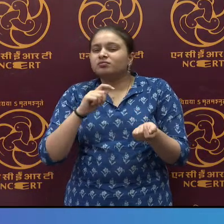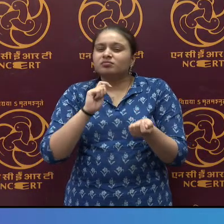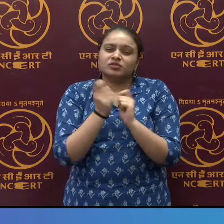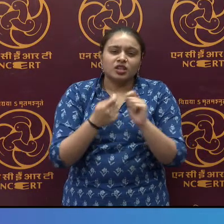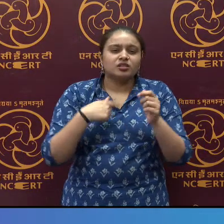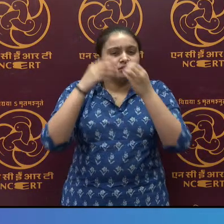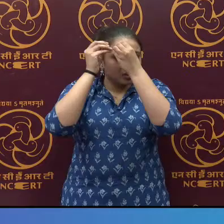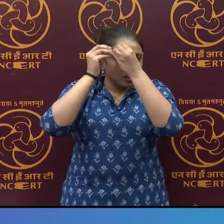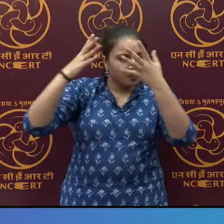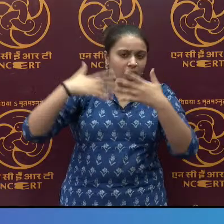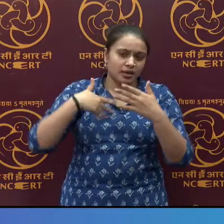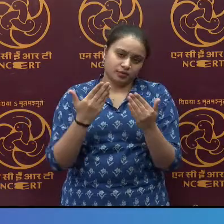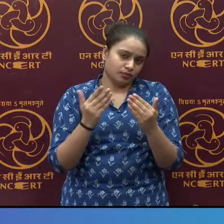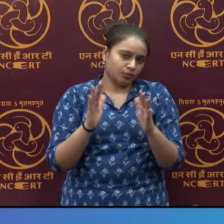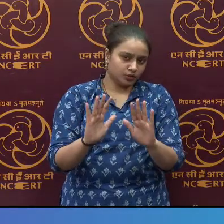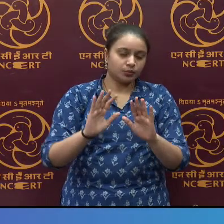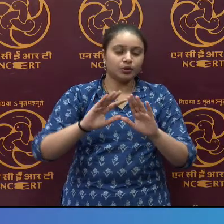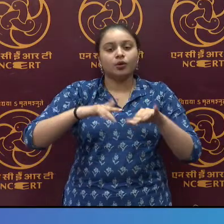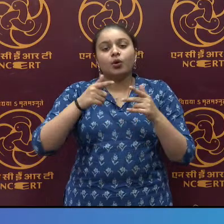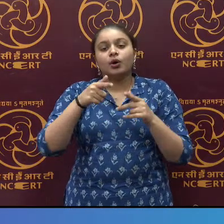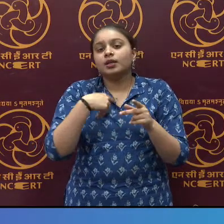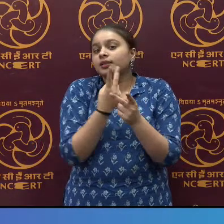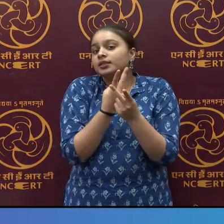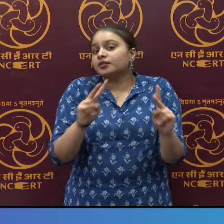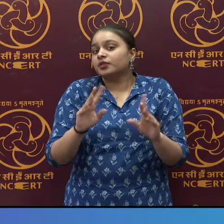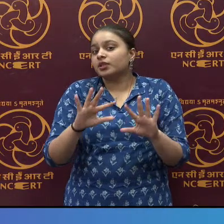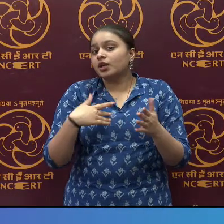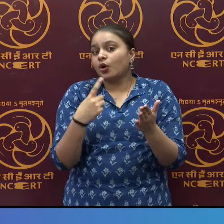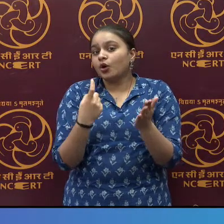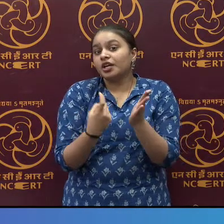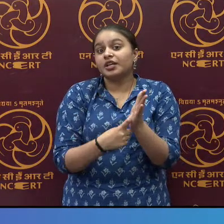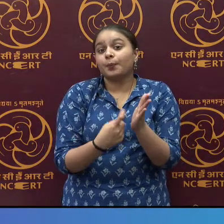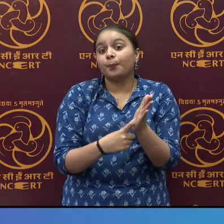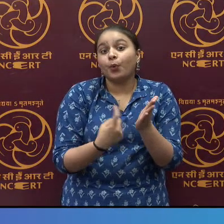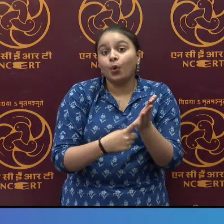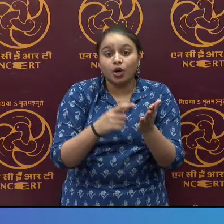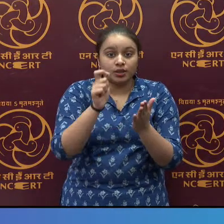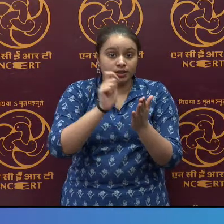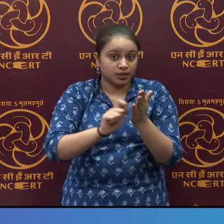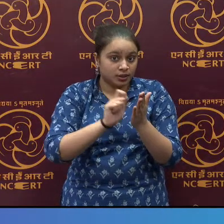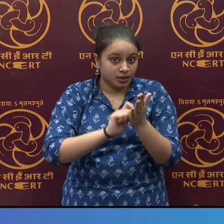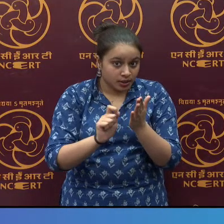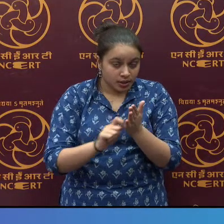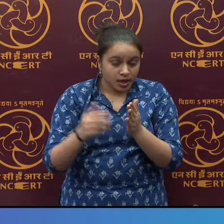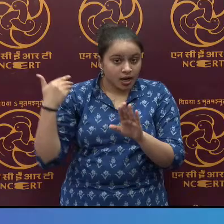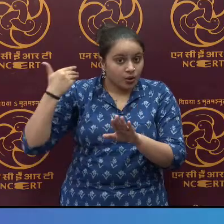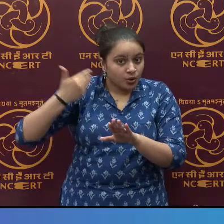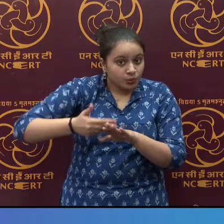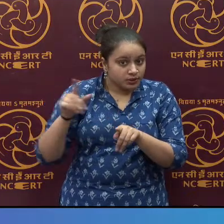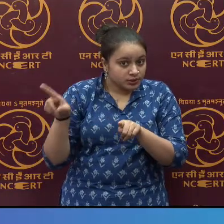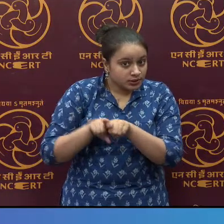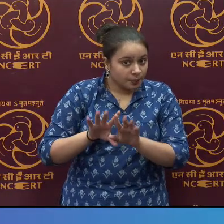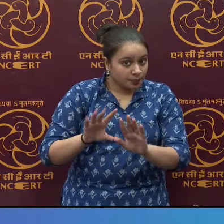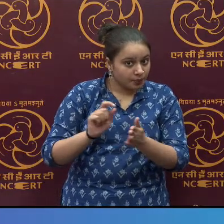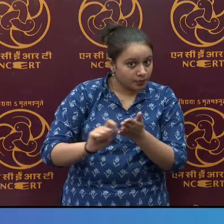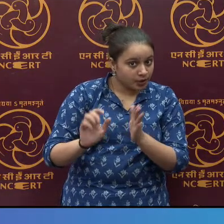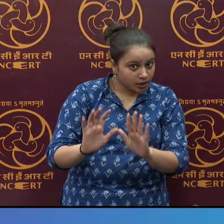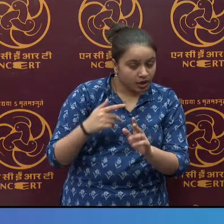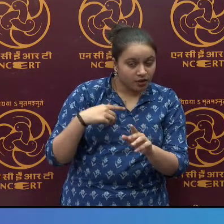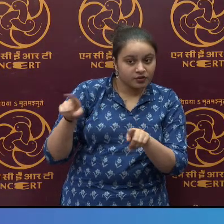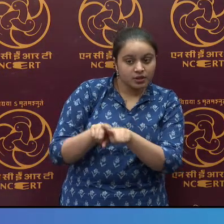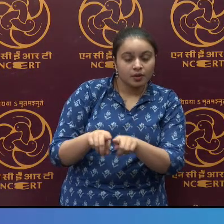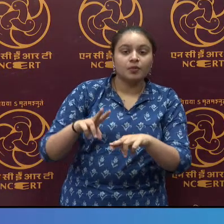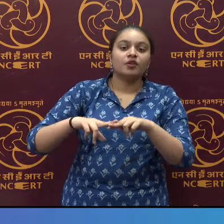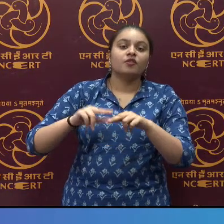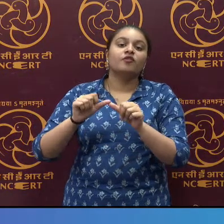also. And how is it different from report writing you have been doing over the years? That report you stick to the facts